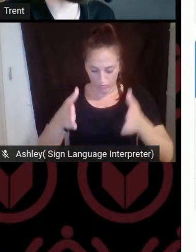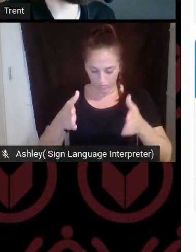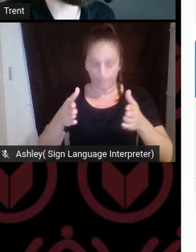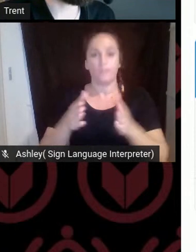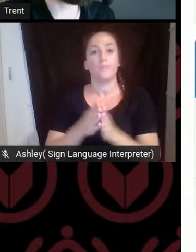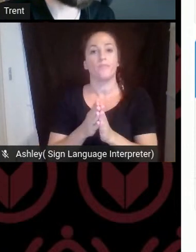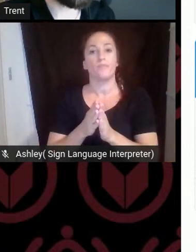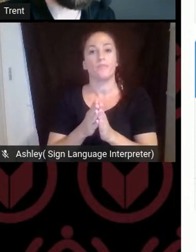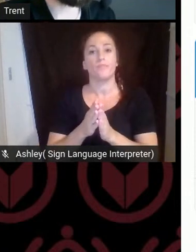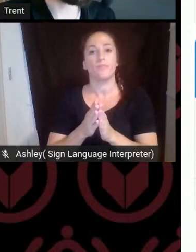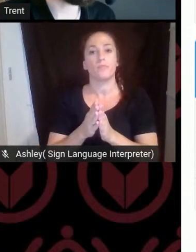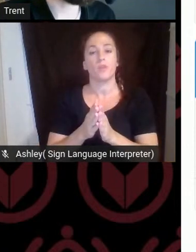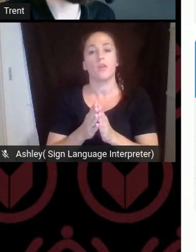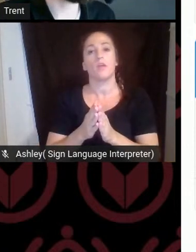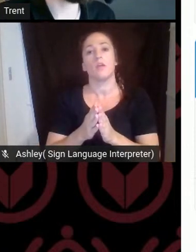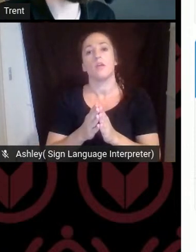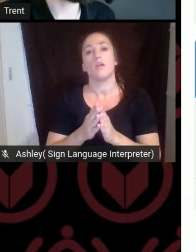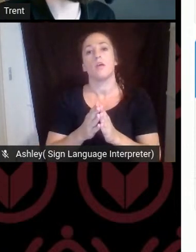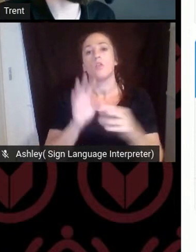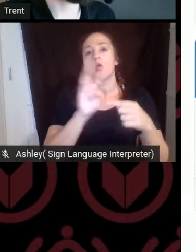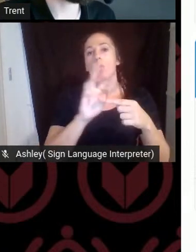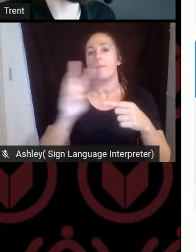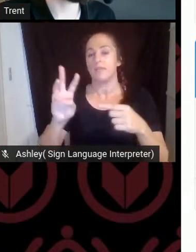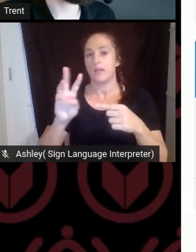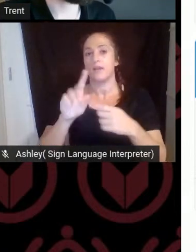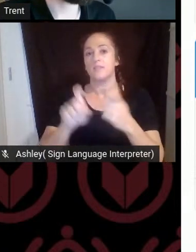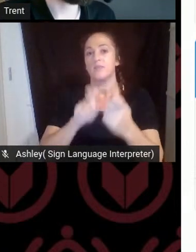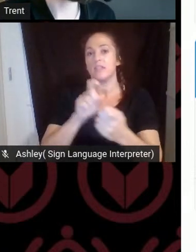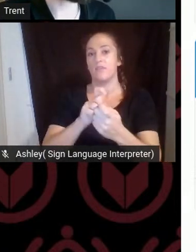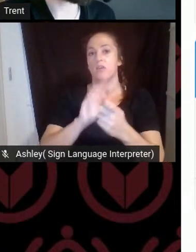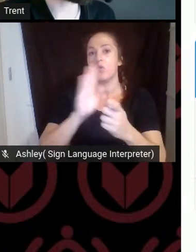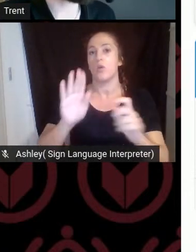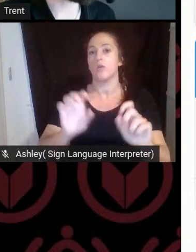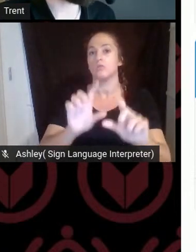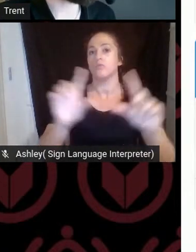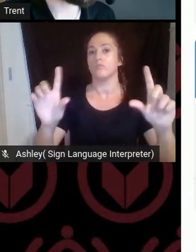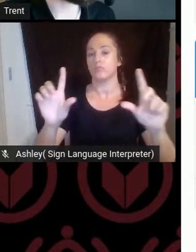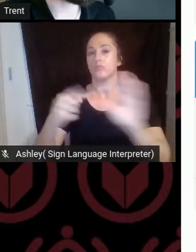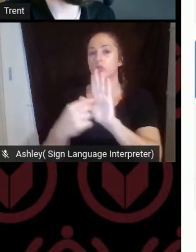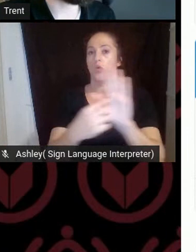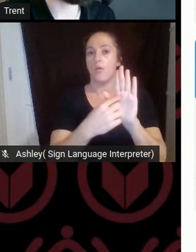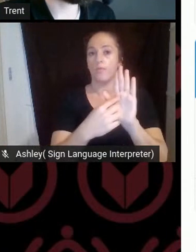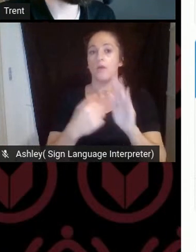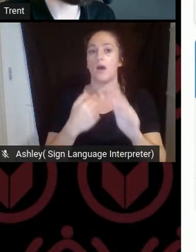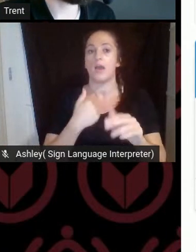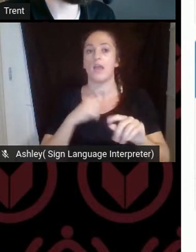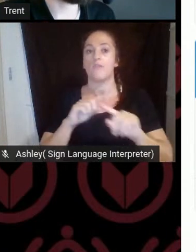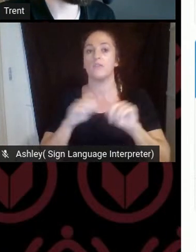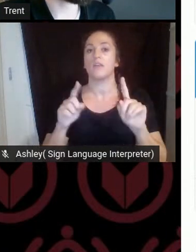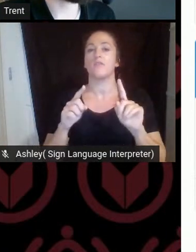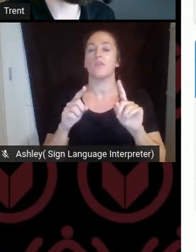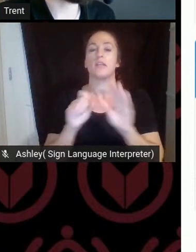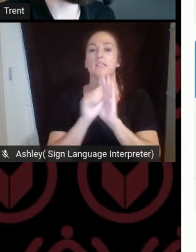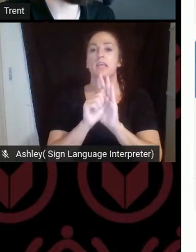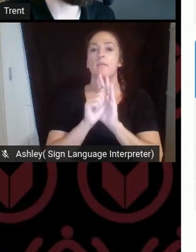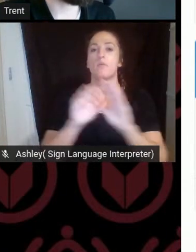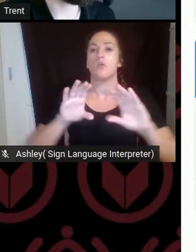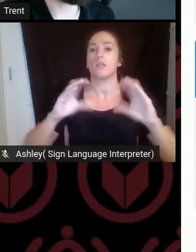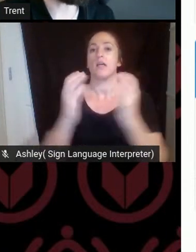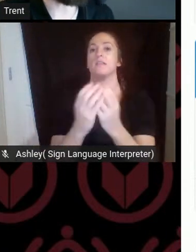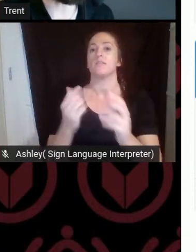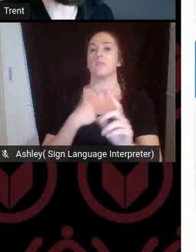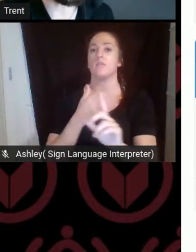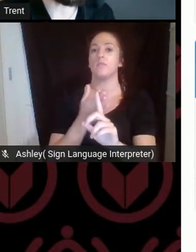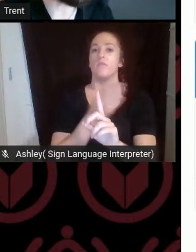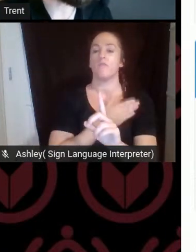to classroom.google.com, and it'll show up here as well. So I've got a couple sample classes here because I've done this before. But